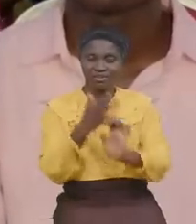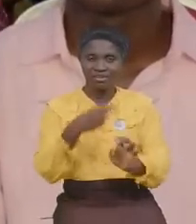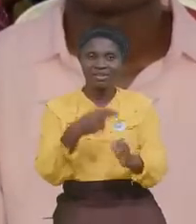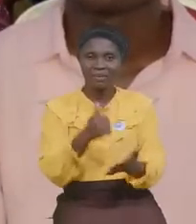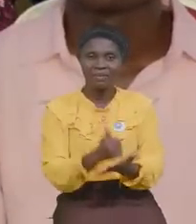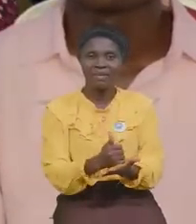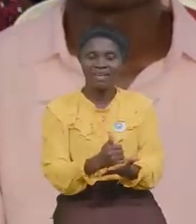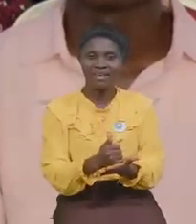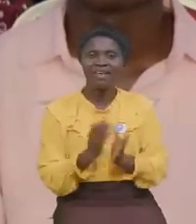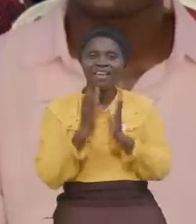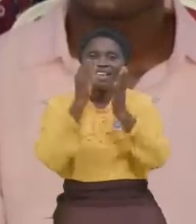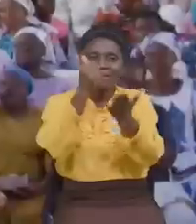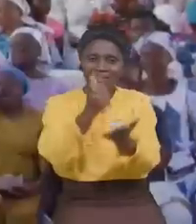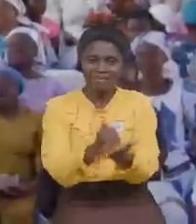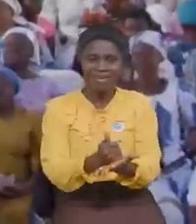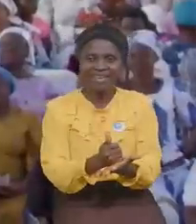Amen.